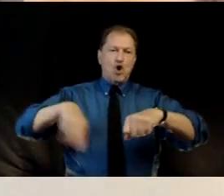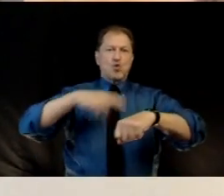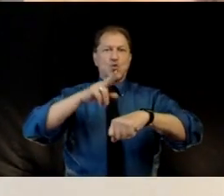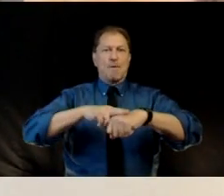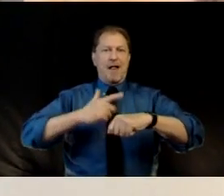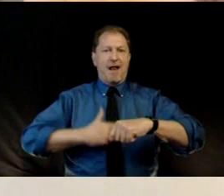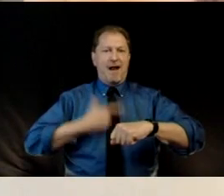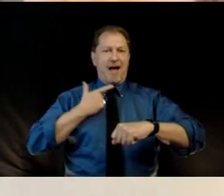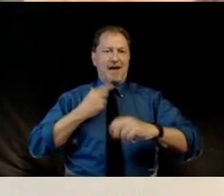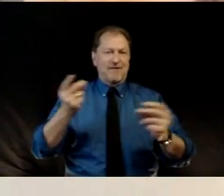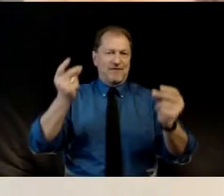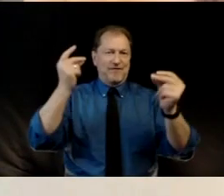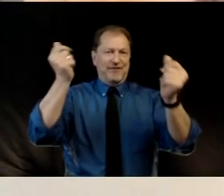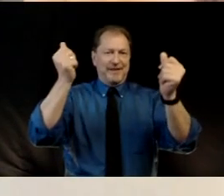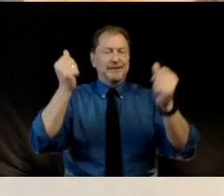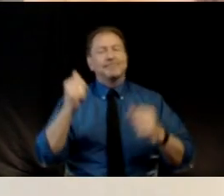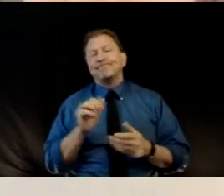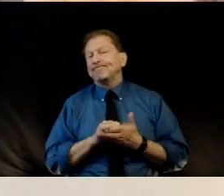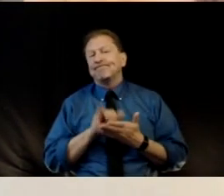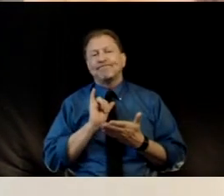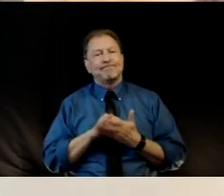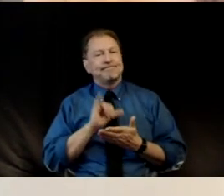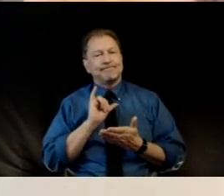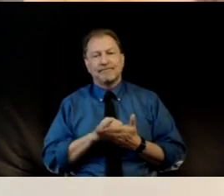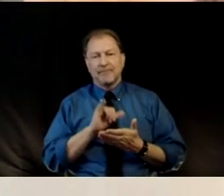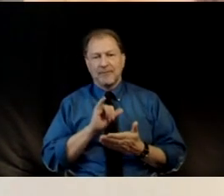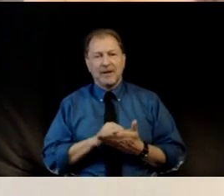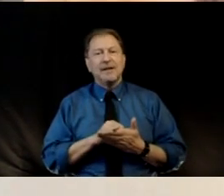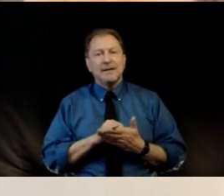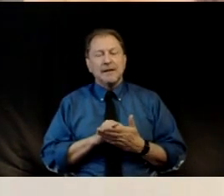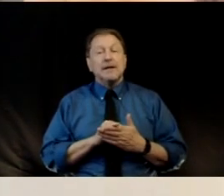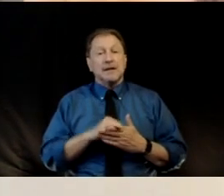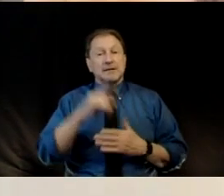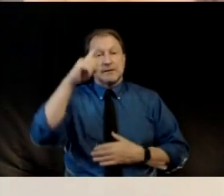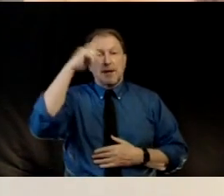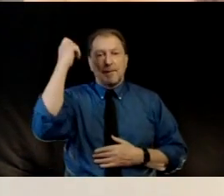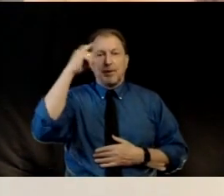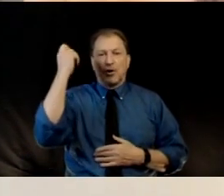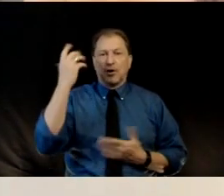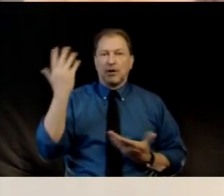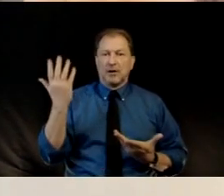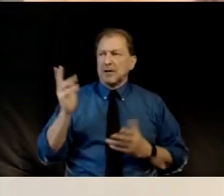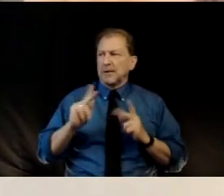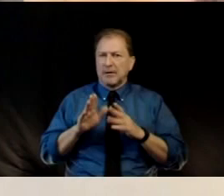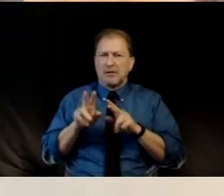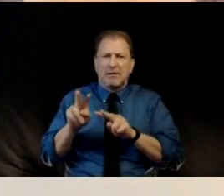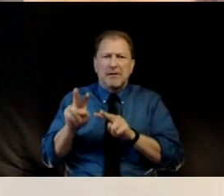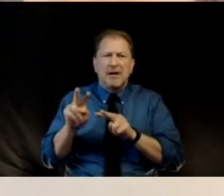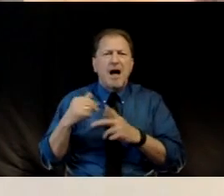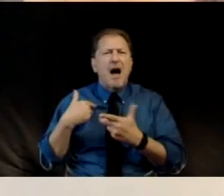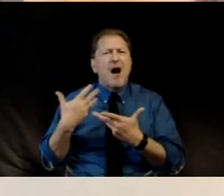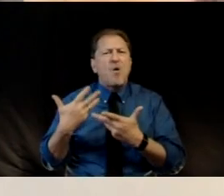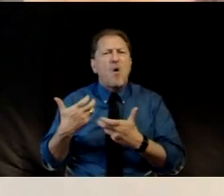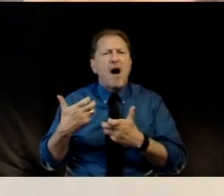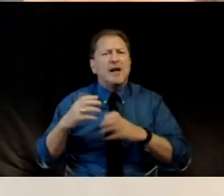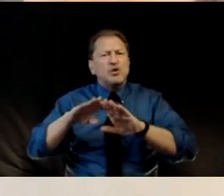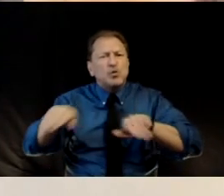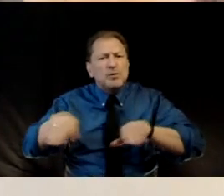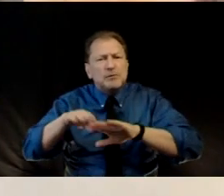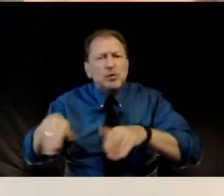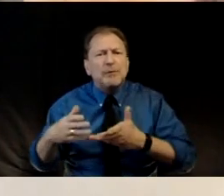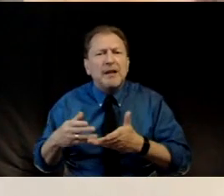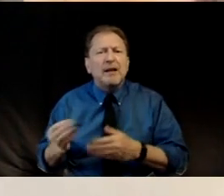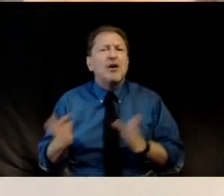pretty disappointed about not looking forward to sitting by a pool or going to block parties and